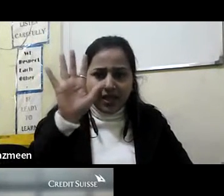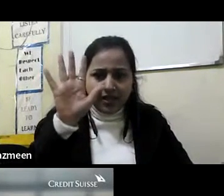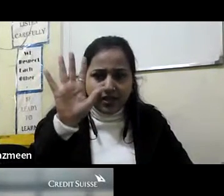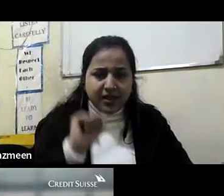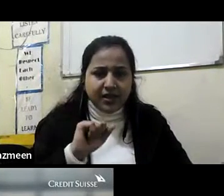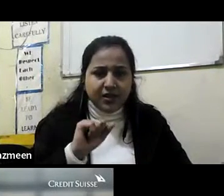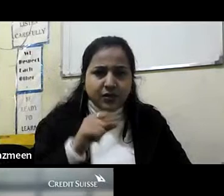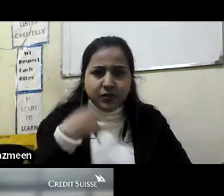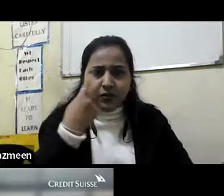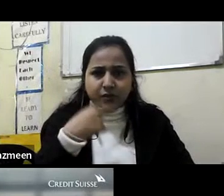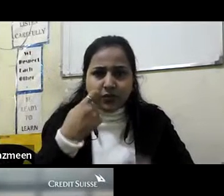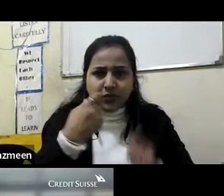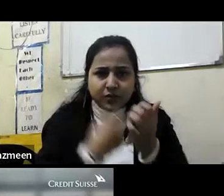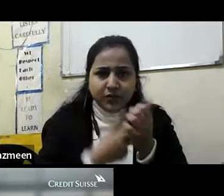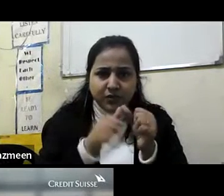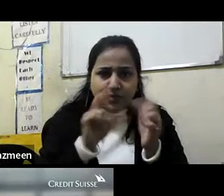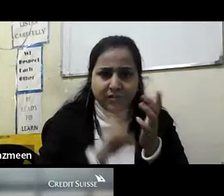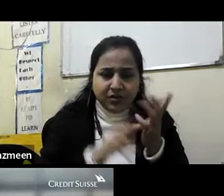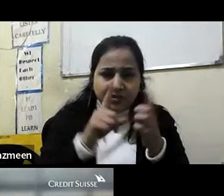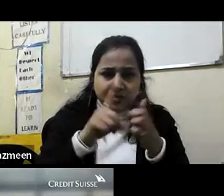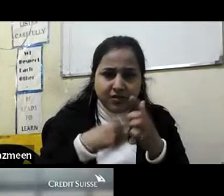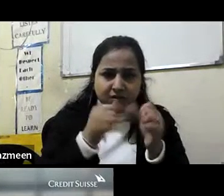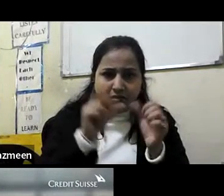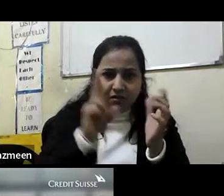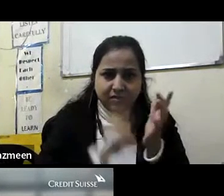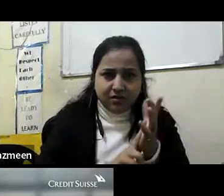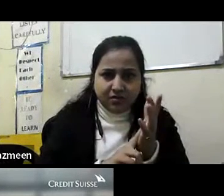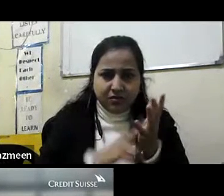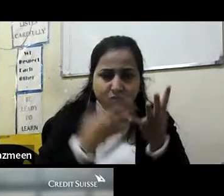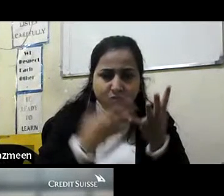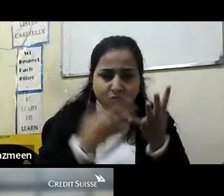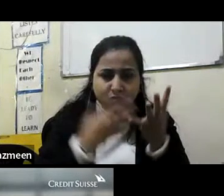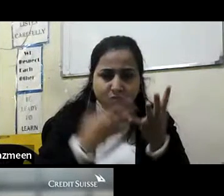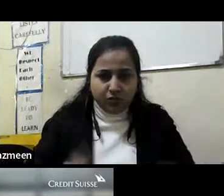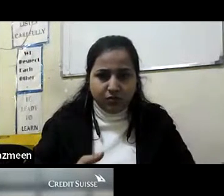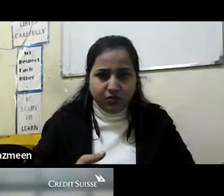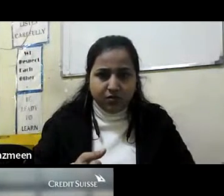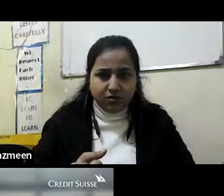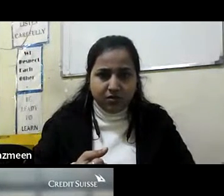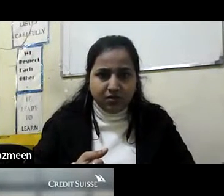Chopra. If he has to say something, I will take a pause.